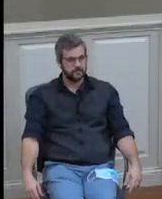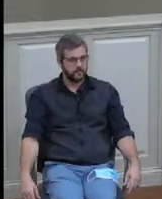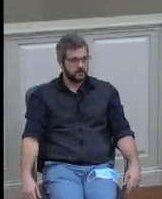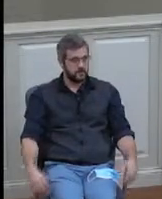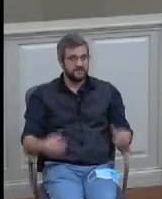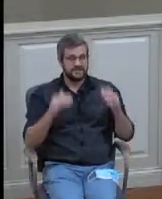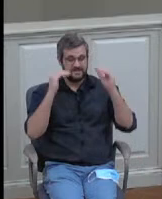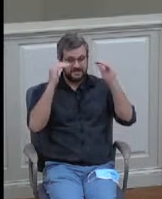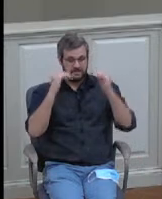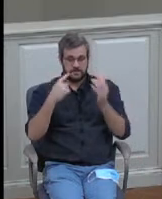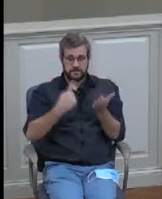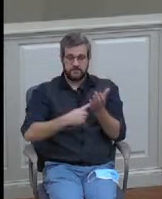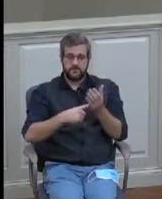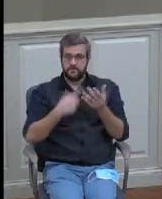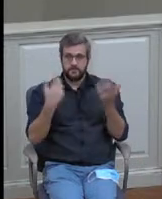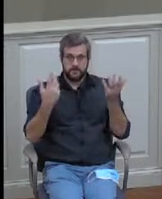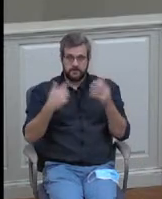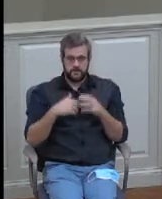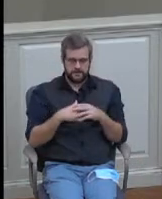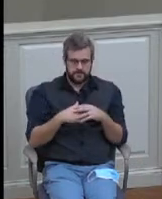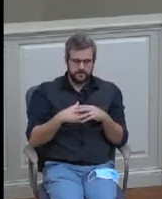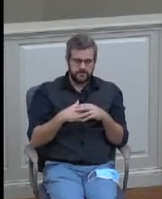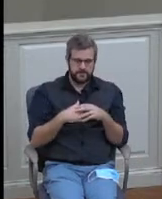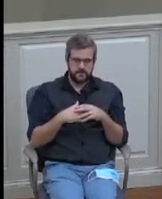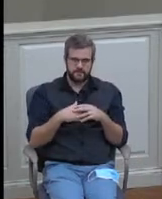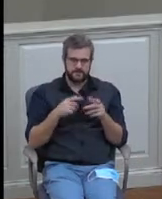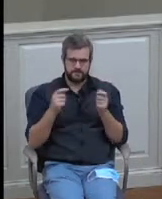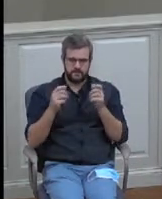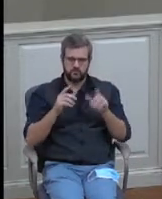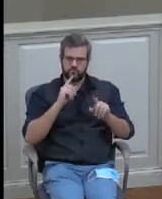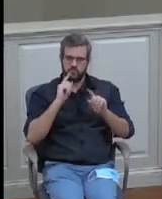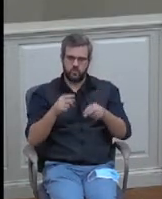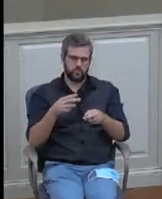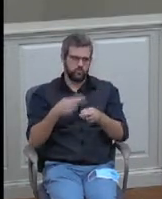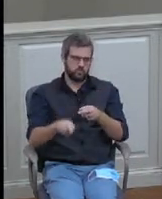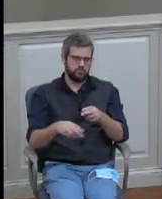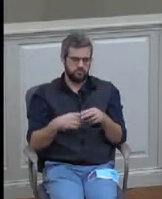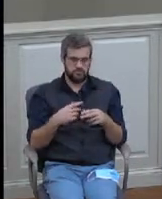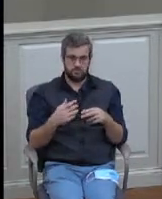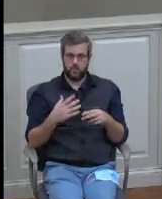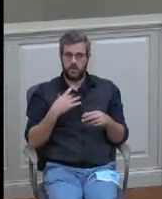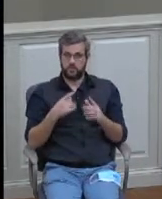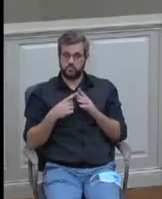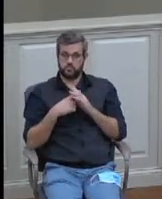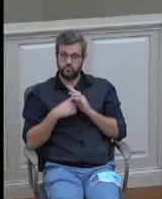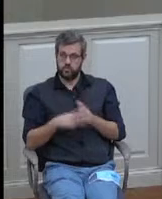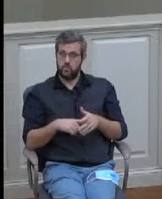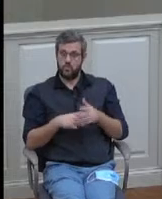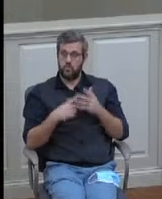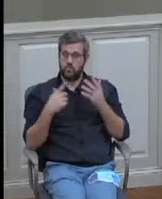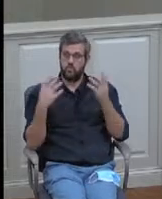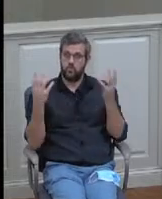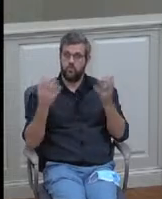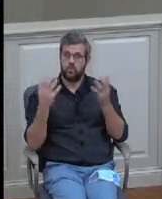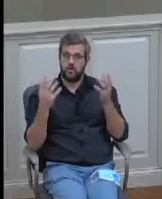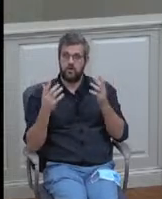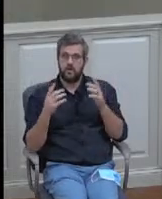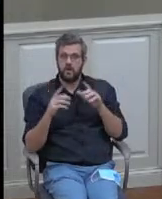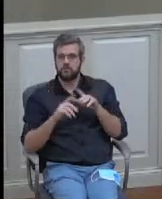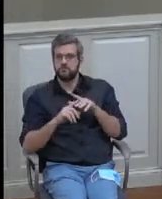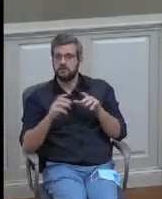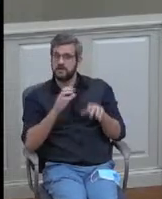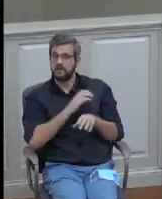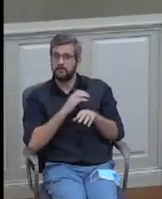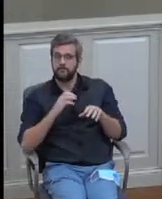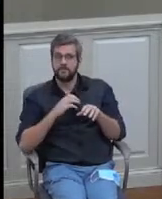Next thing I'd like to talk about, and we'll keep it short, is we'd like to start considering a retreat with the